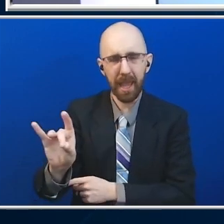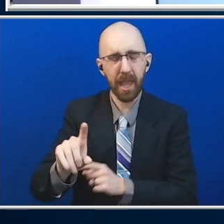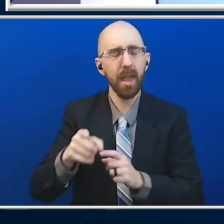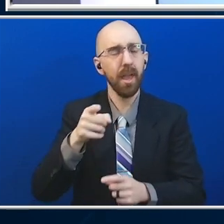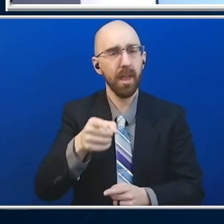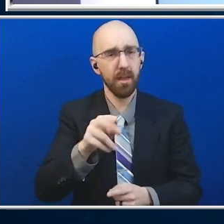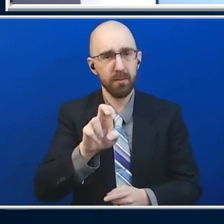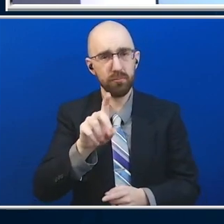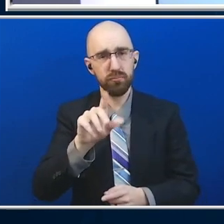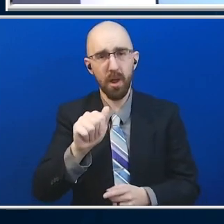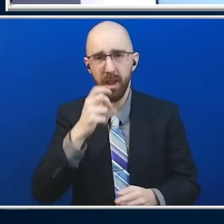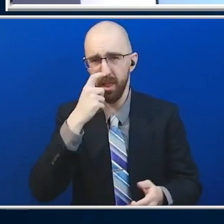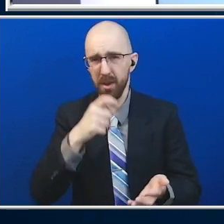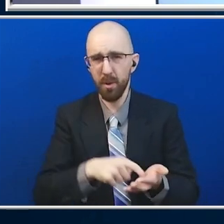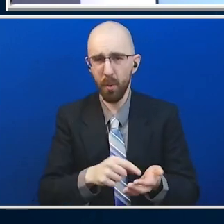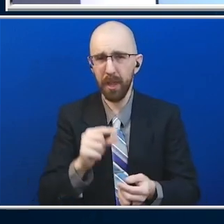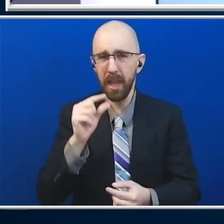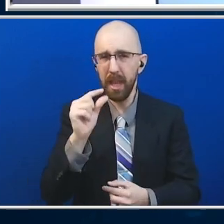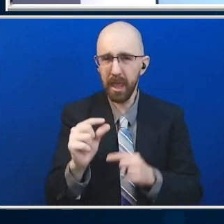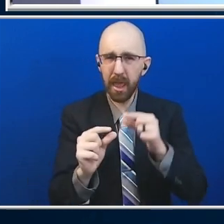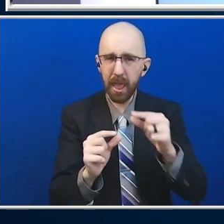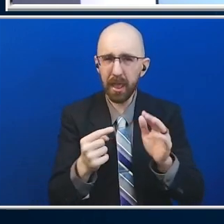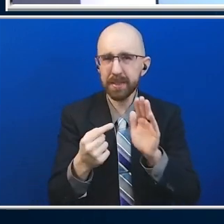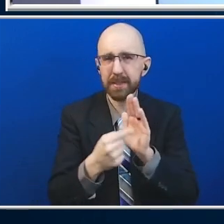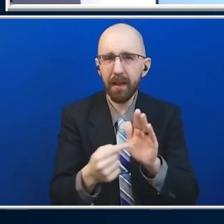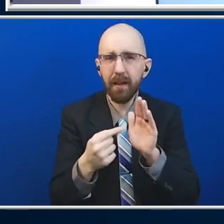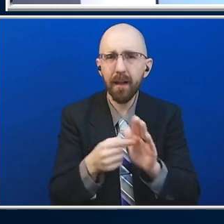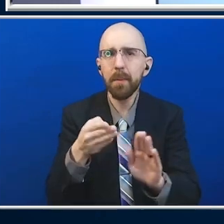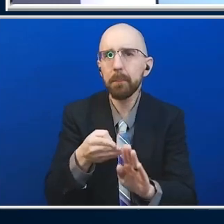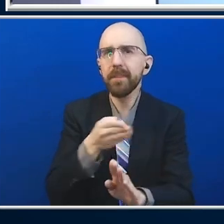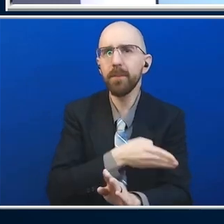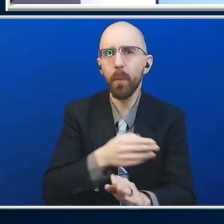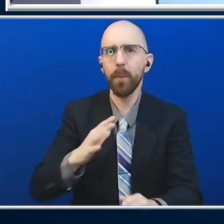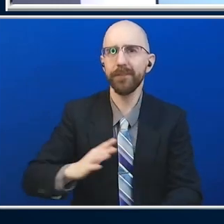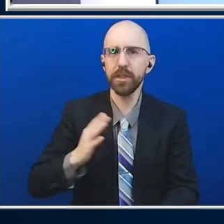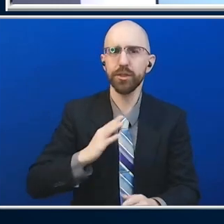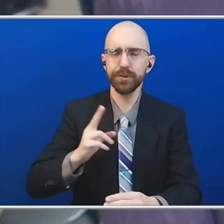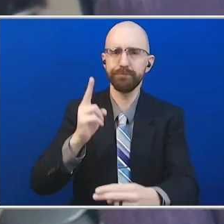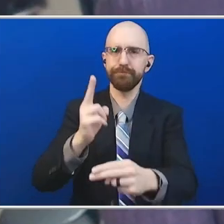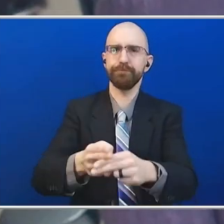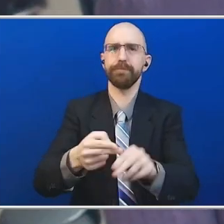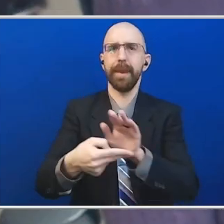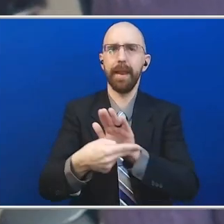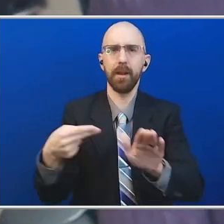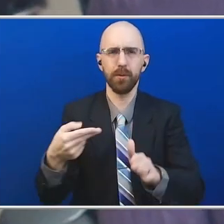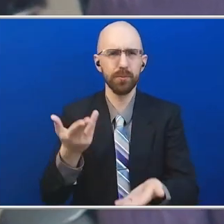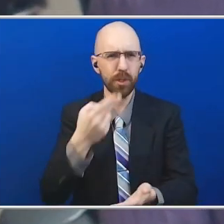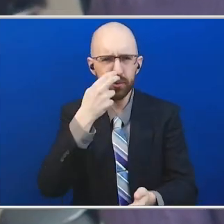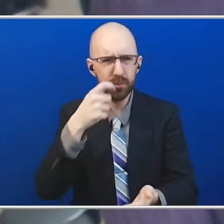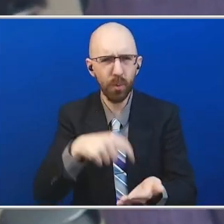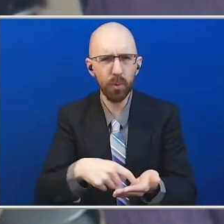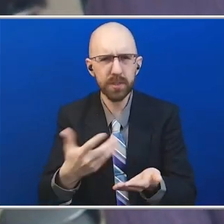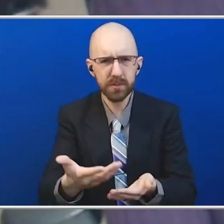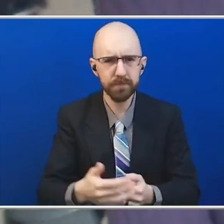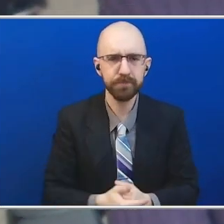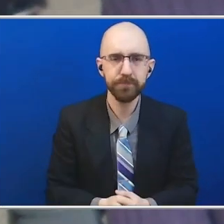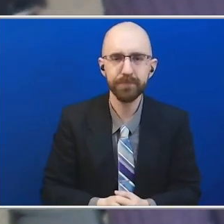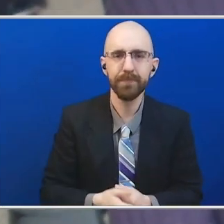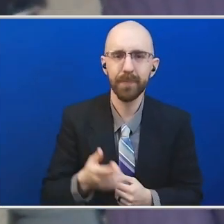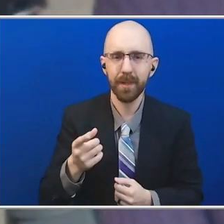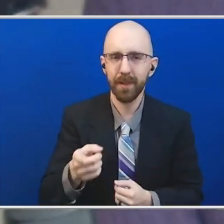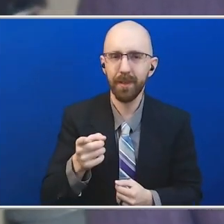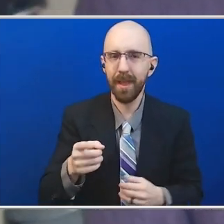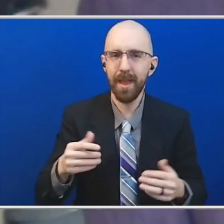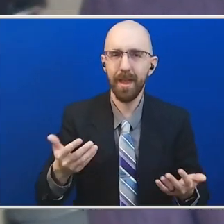noticed subtle signs before the diagnosis was made. Tell us about what you noticed. Well, he kind of had